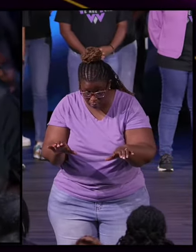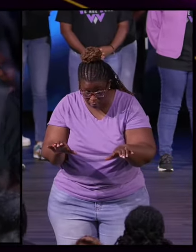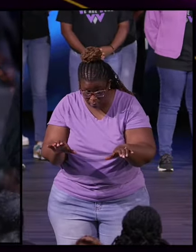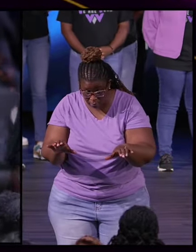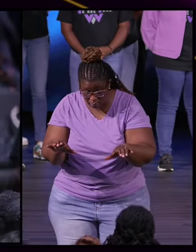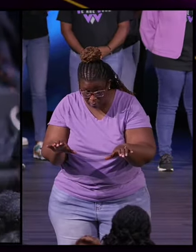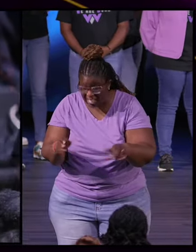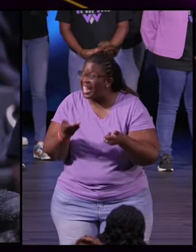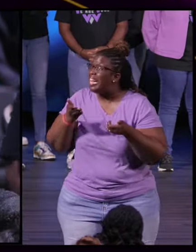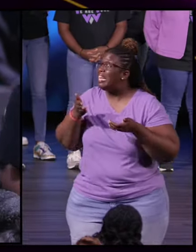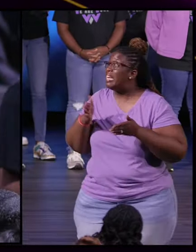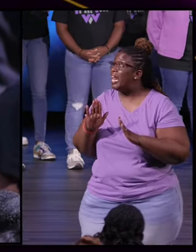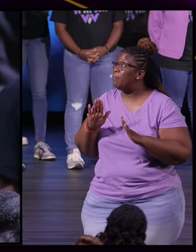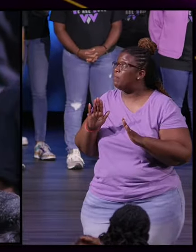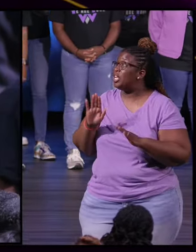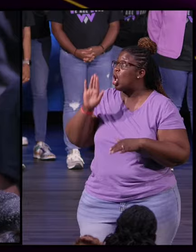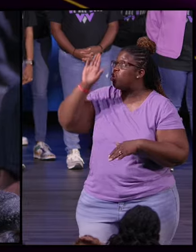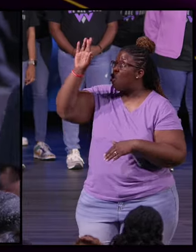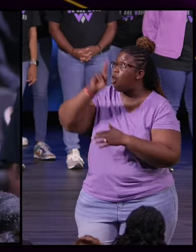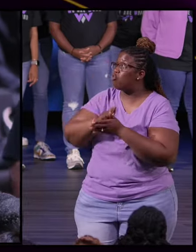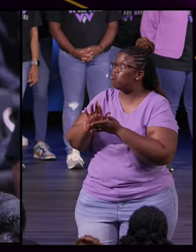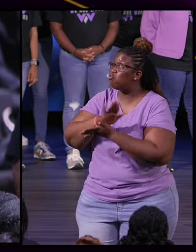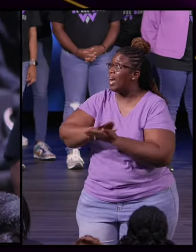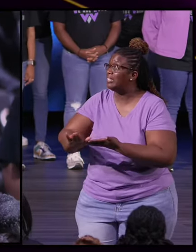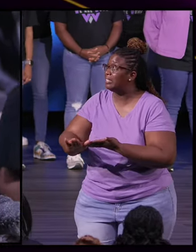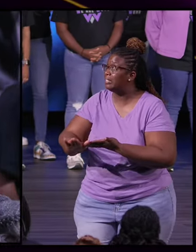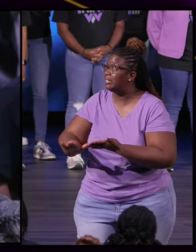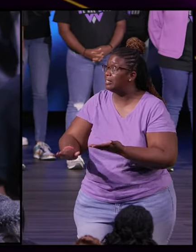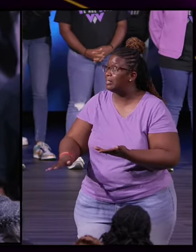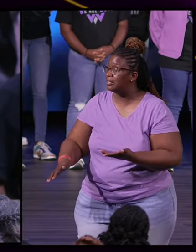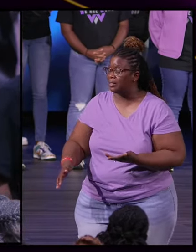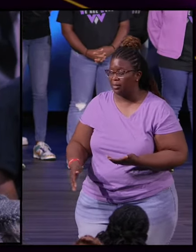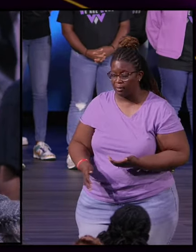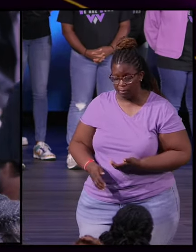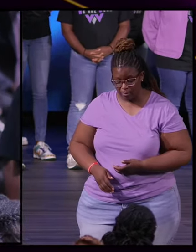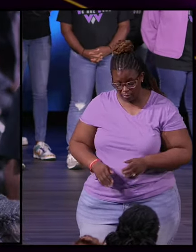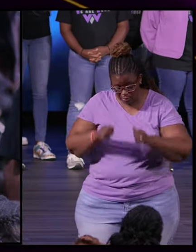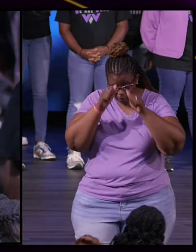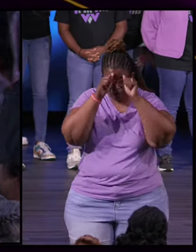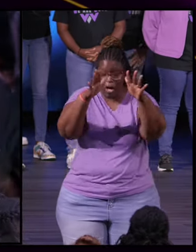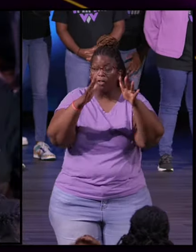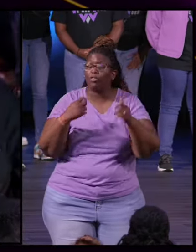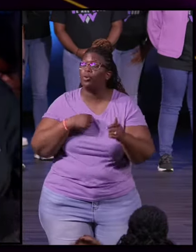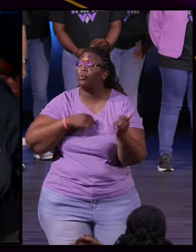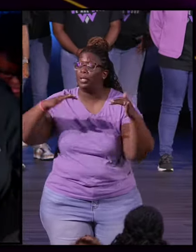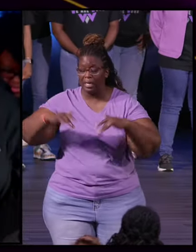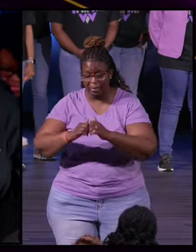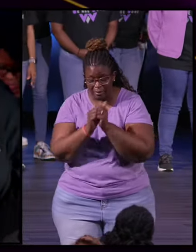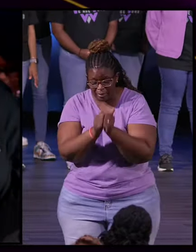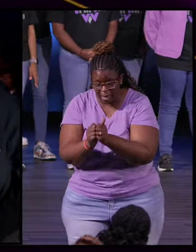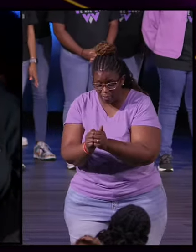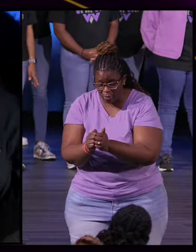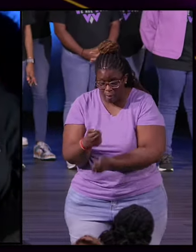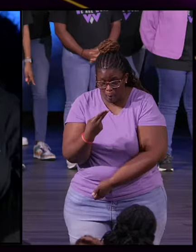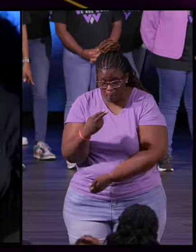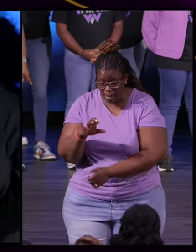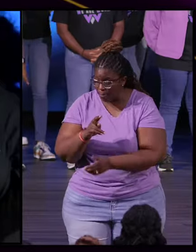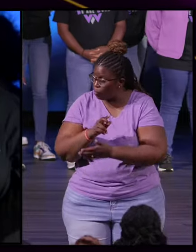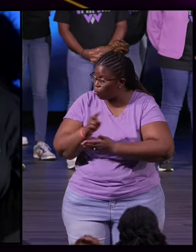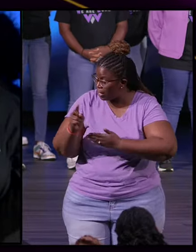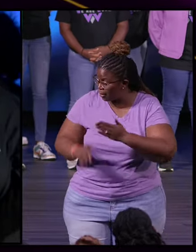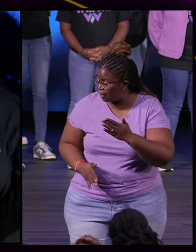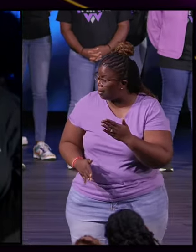your righteousness today, God. And Father, we gather today on this homecoming weekend,